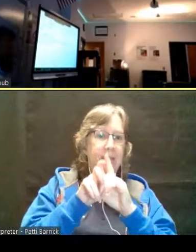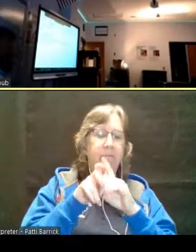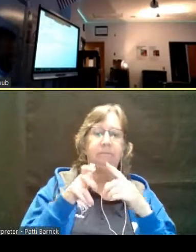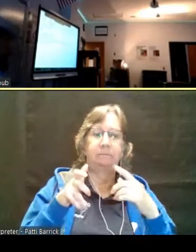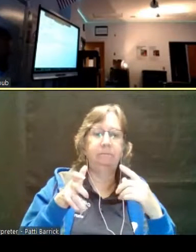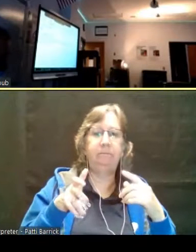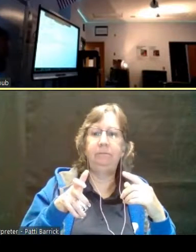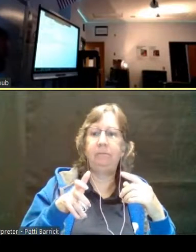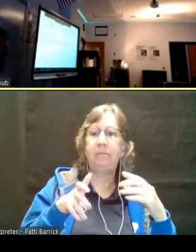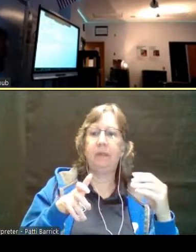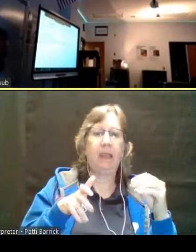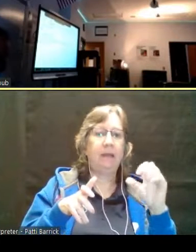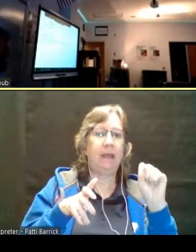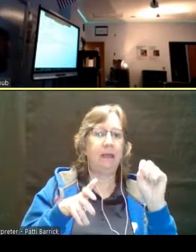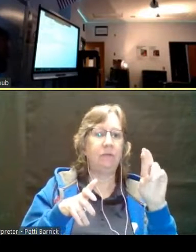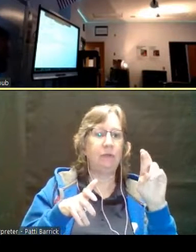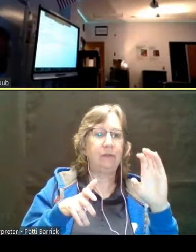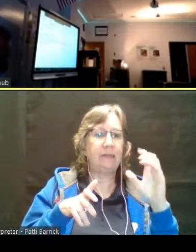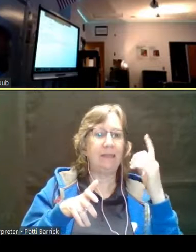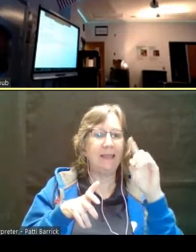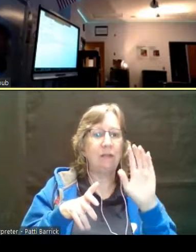is a source. So it will kind of go someplace.